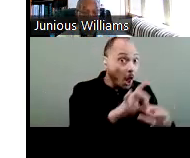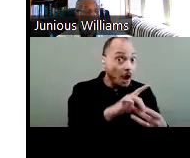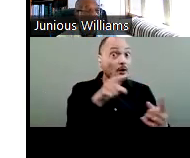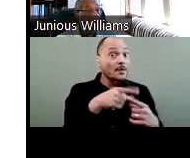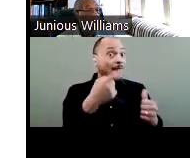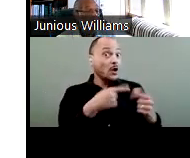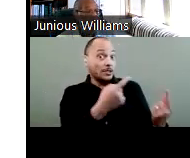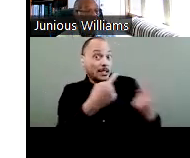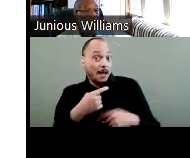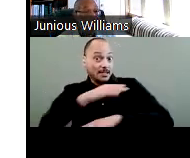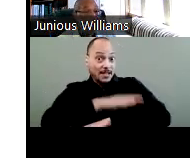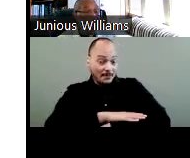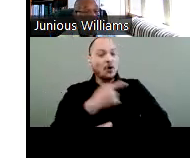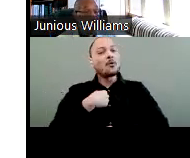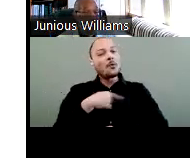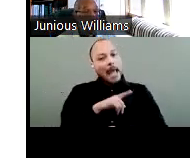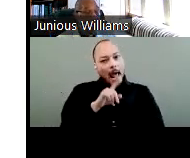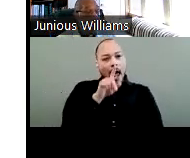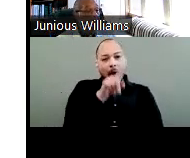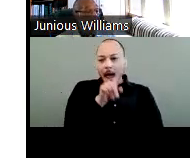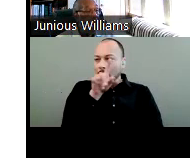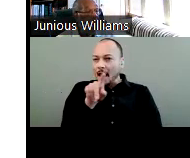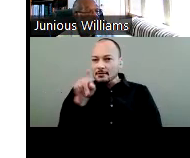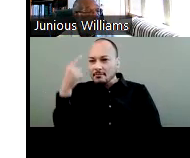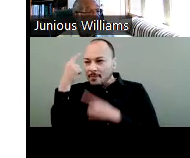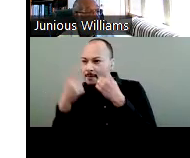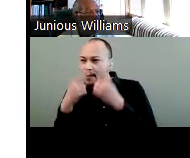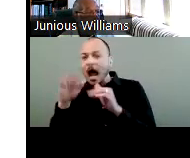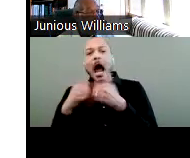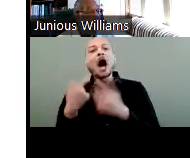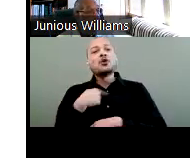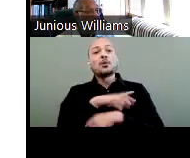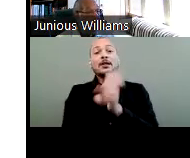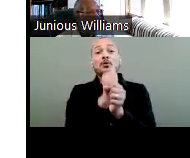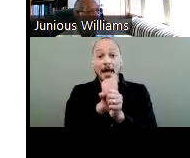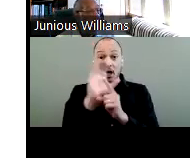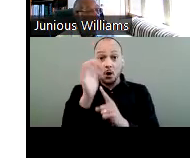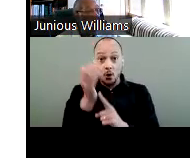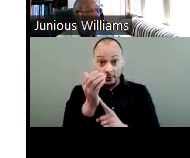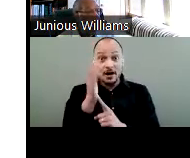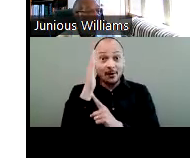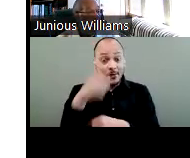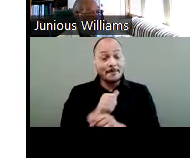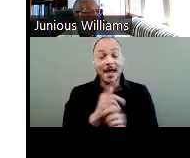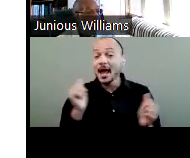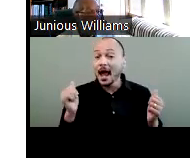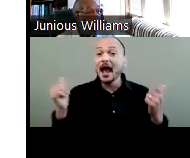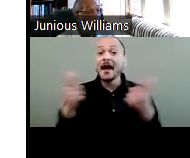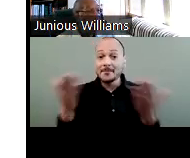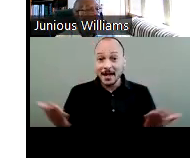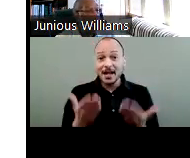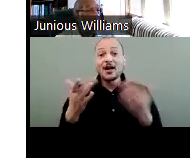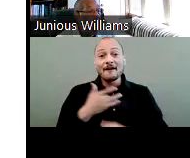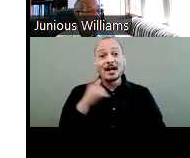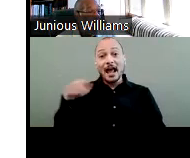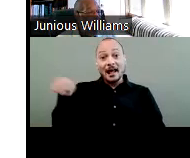the table, we ask and we think about, how do we create a culture that is going to make everybody here feel like